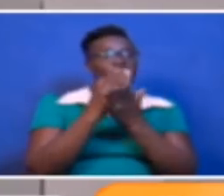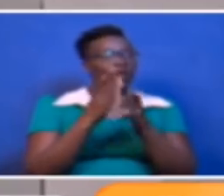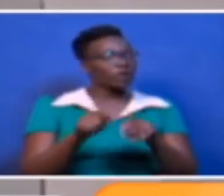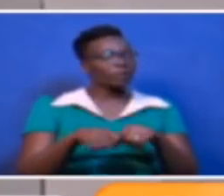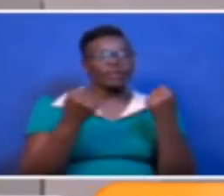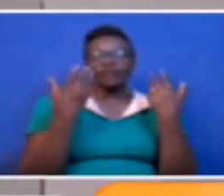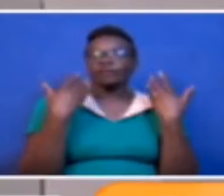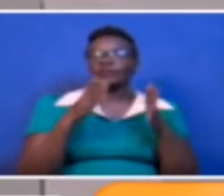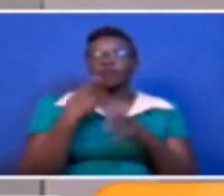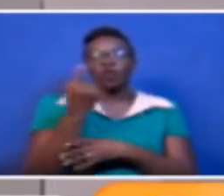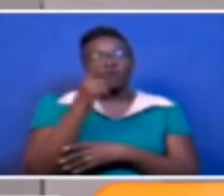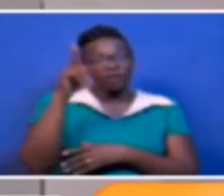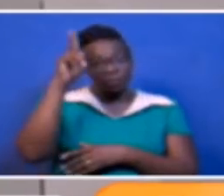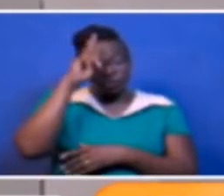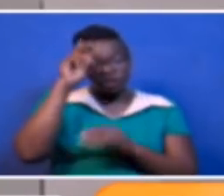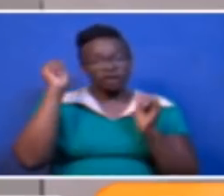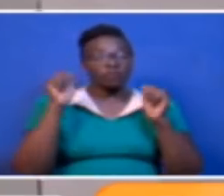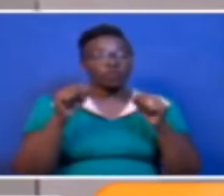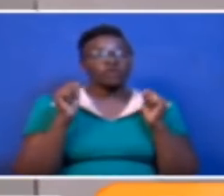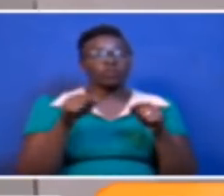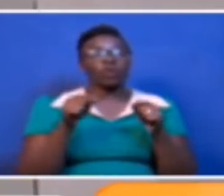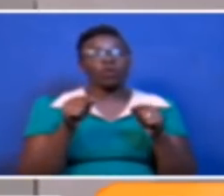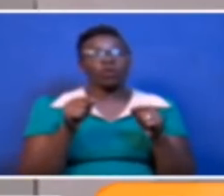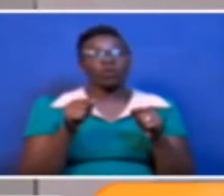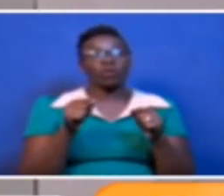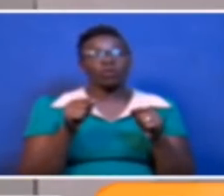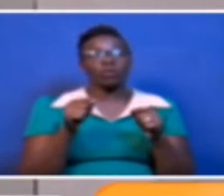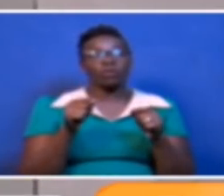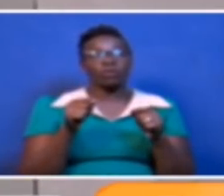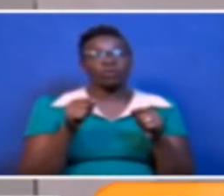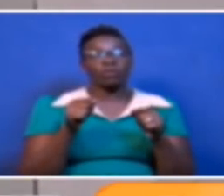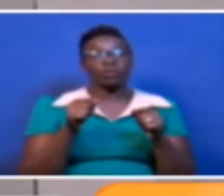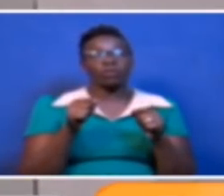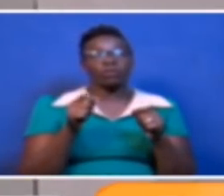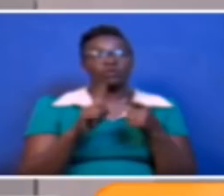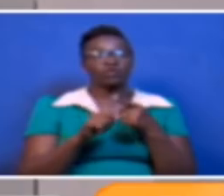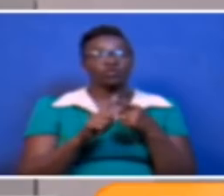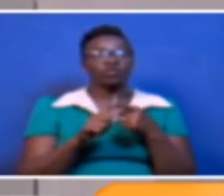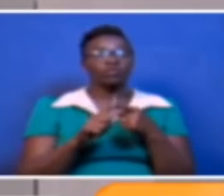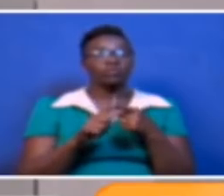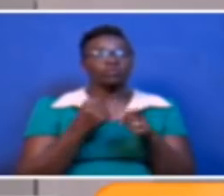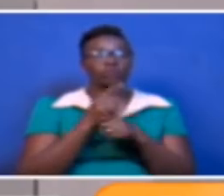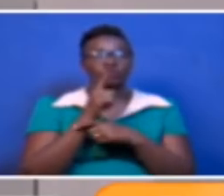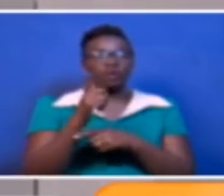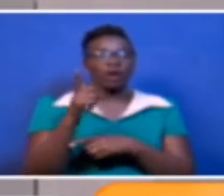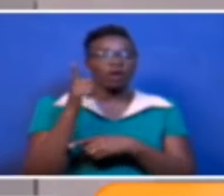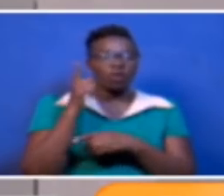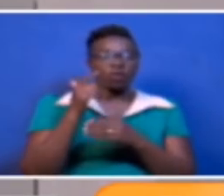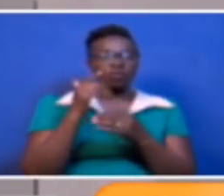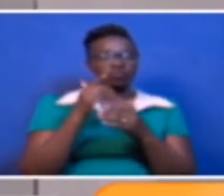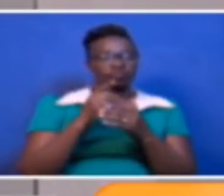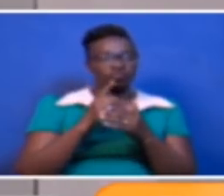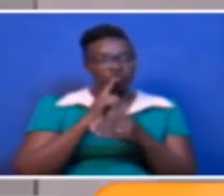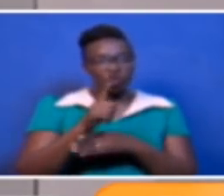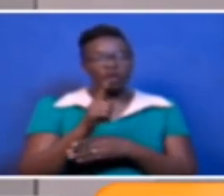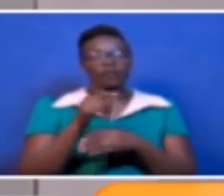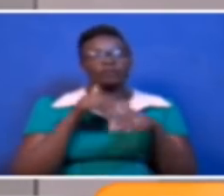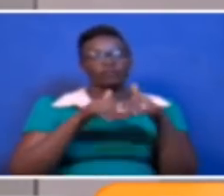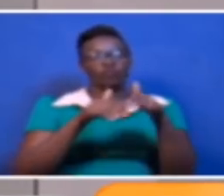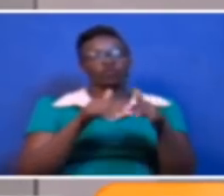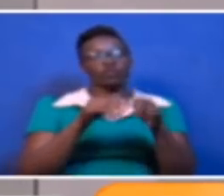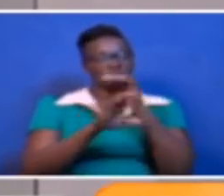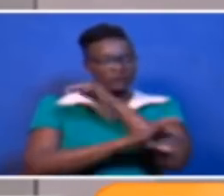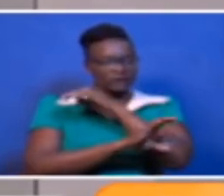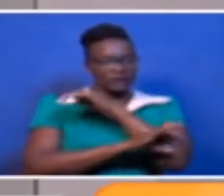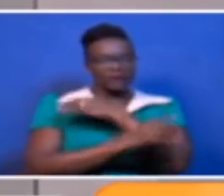only the police that is entitled to ensure that there is law and order in every country. Mm-hmm.